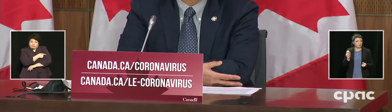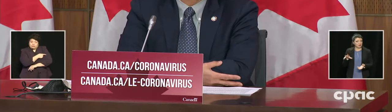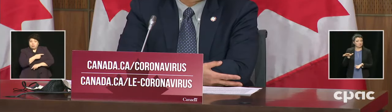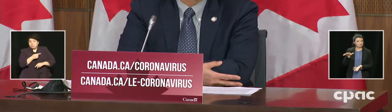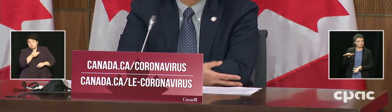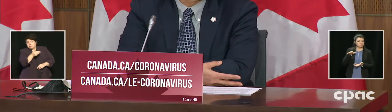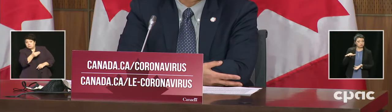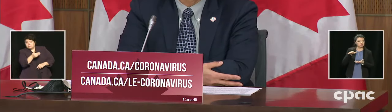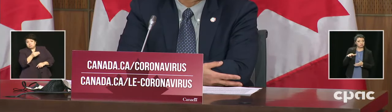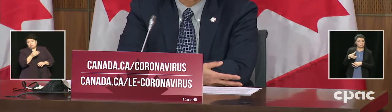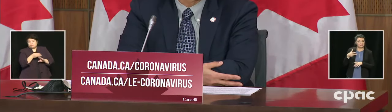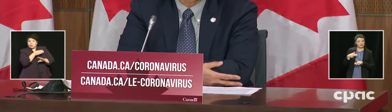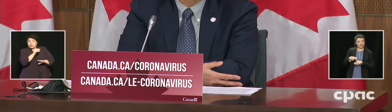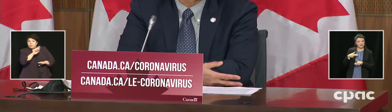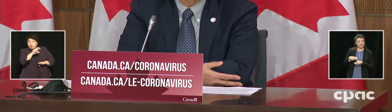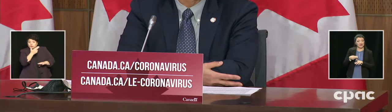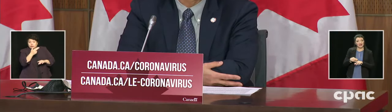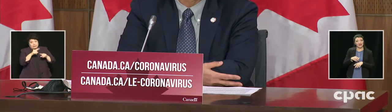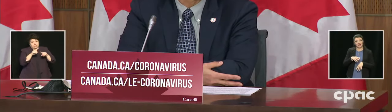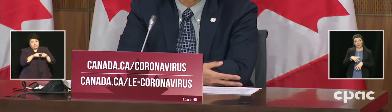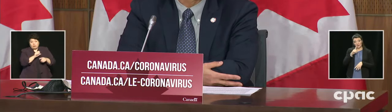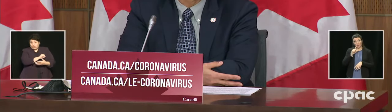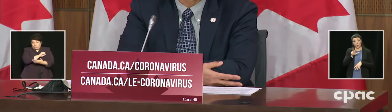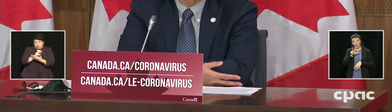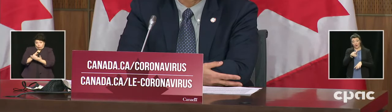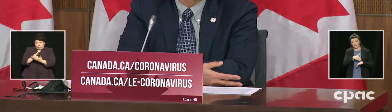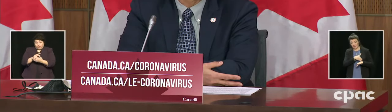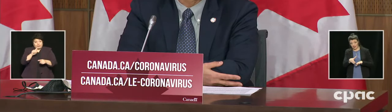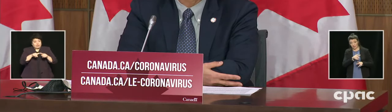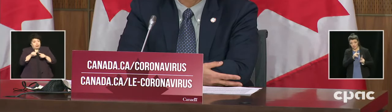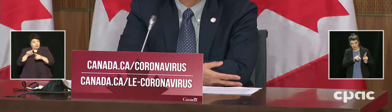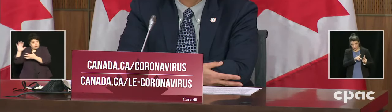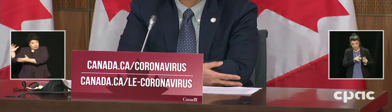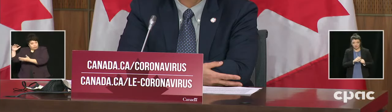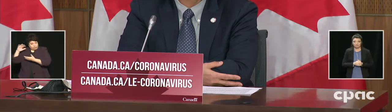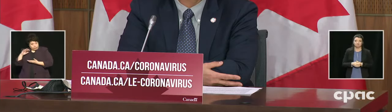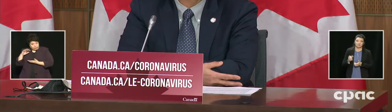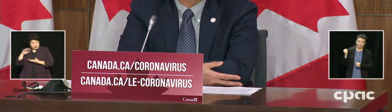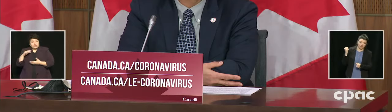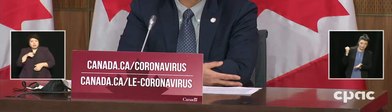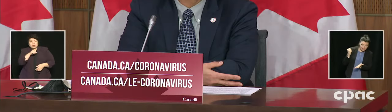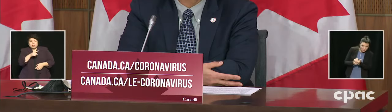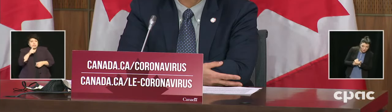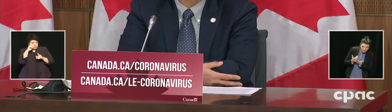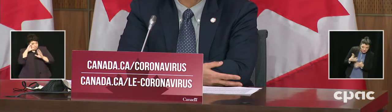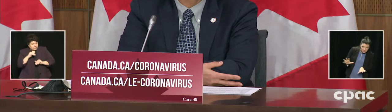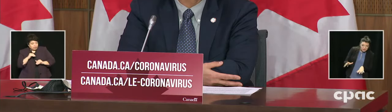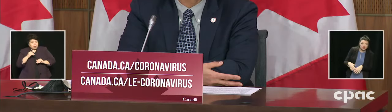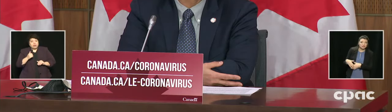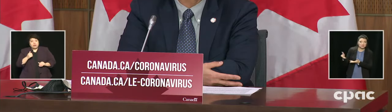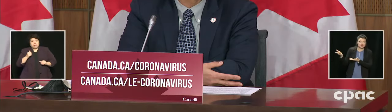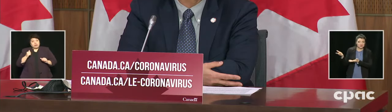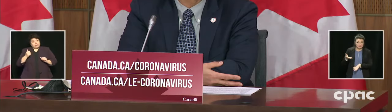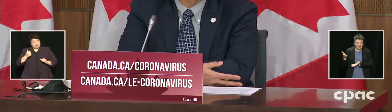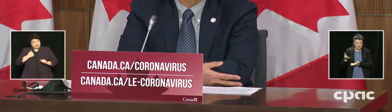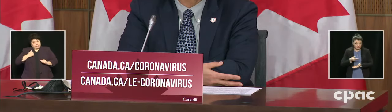assuming approvals and deliveries go as planned, you've also said that you expect to have the vast majority of Canadians immunized by the end of this year. So does that mean we